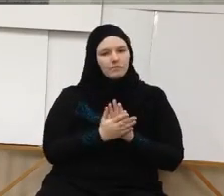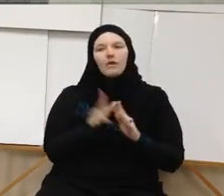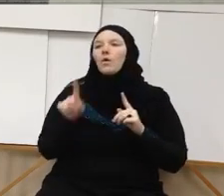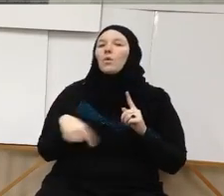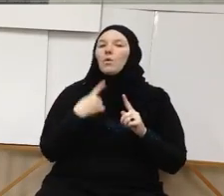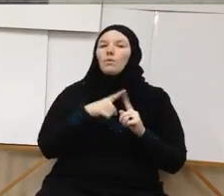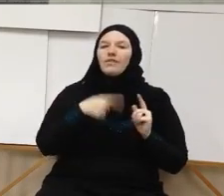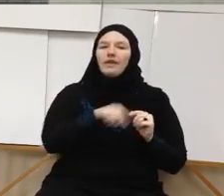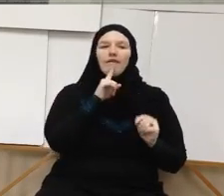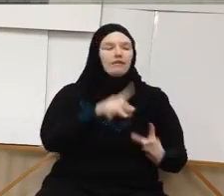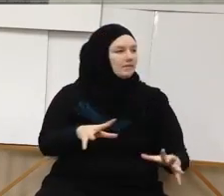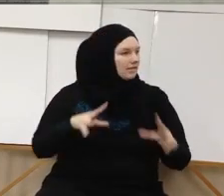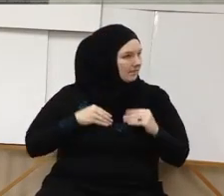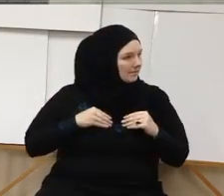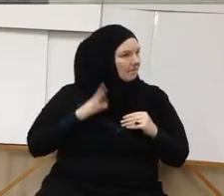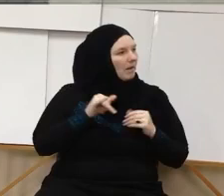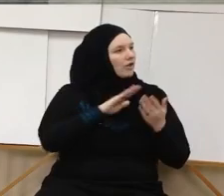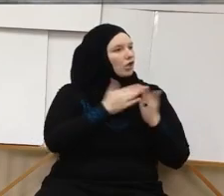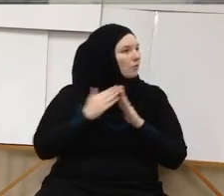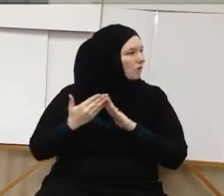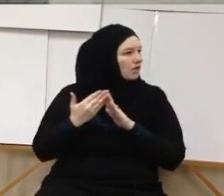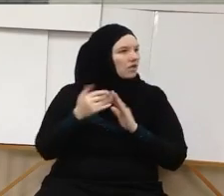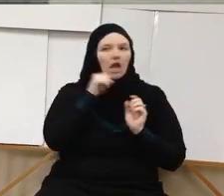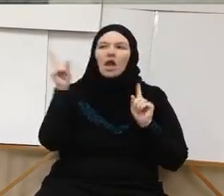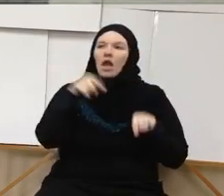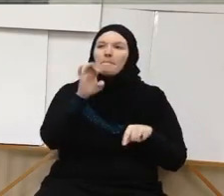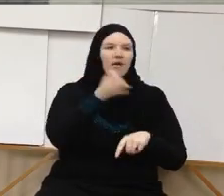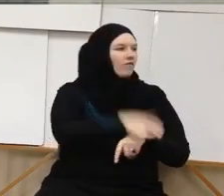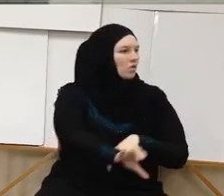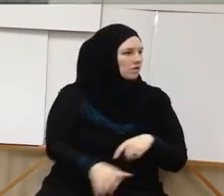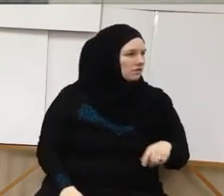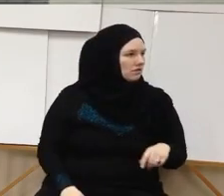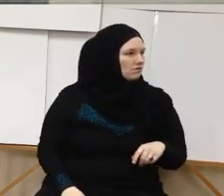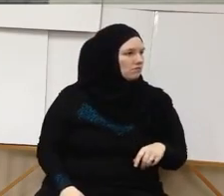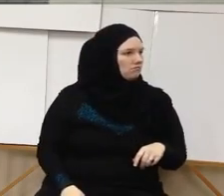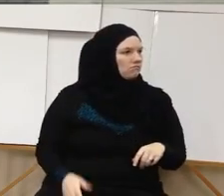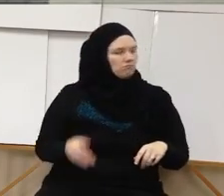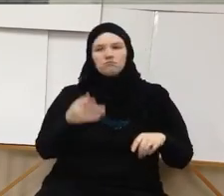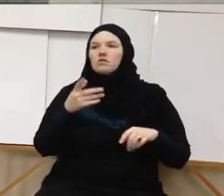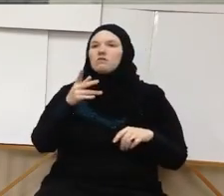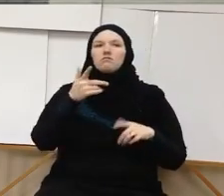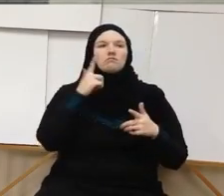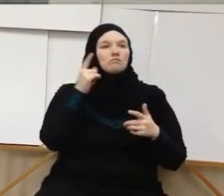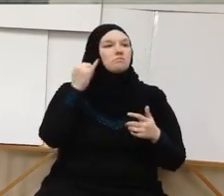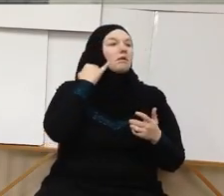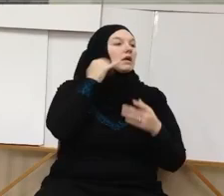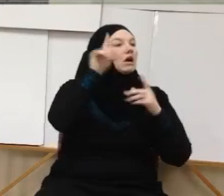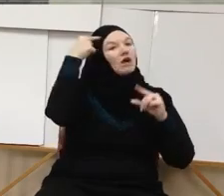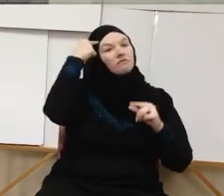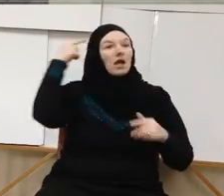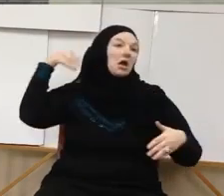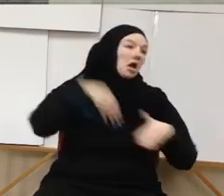accepted by the community. Not coming by force, not coming by the guns to our